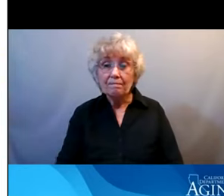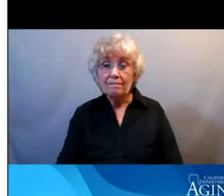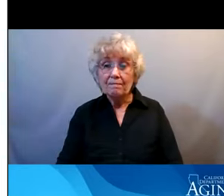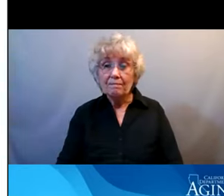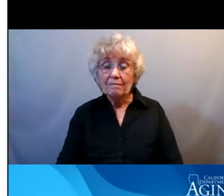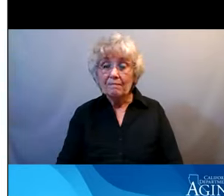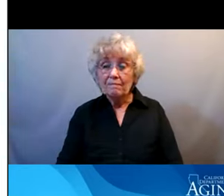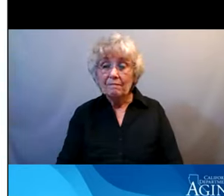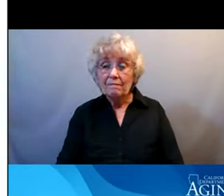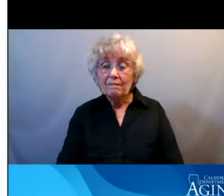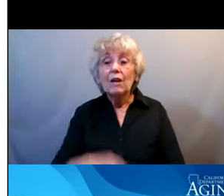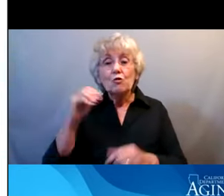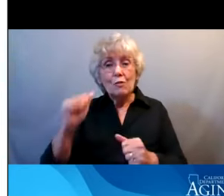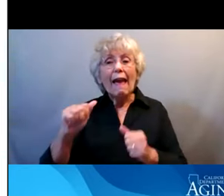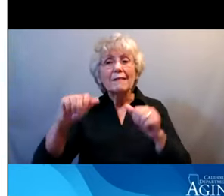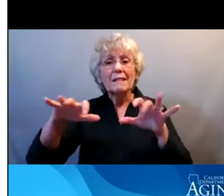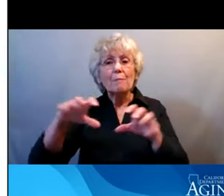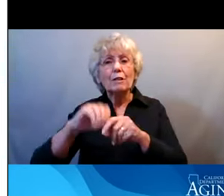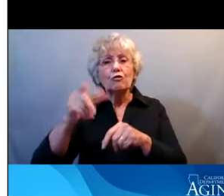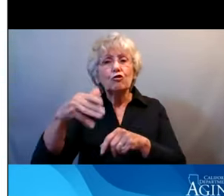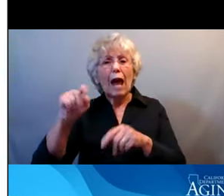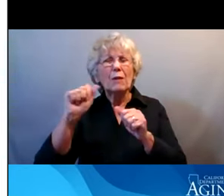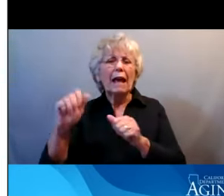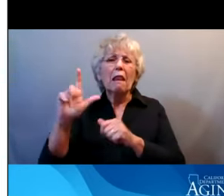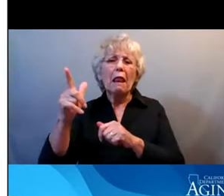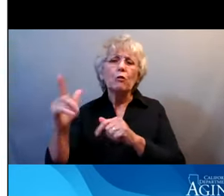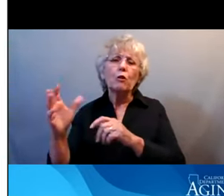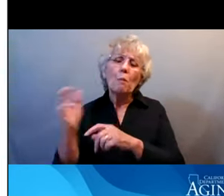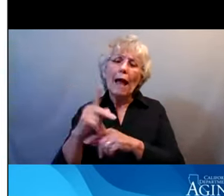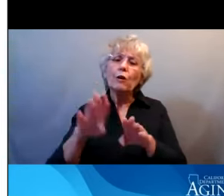You can always put in the chat. We can come back to it, open discussion, public comment, but